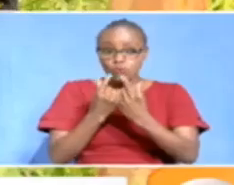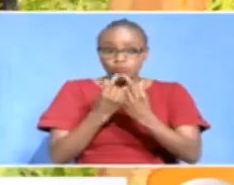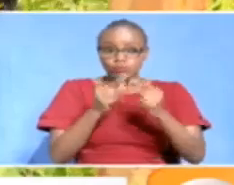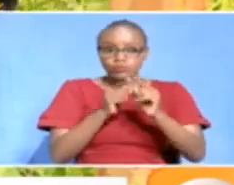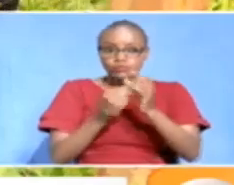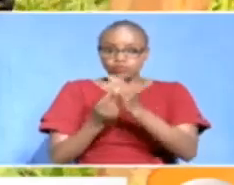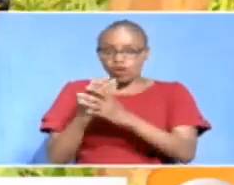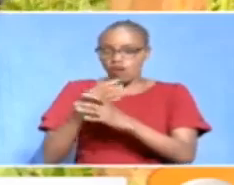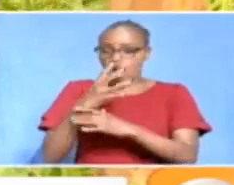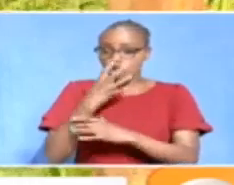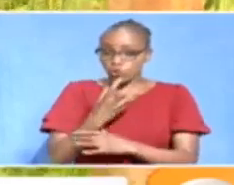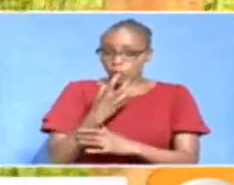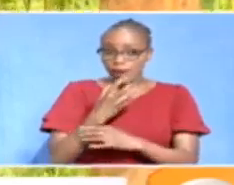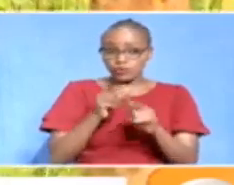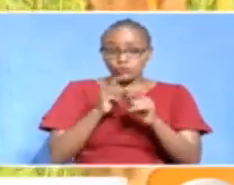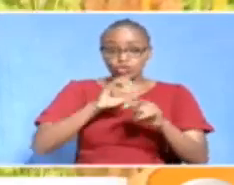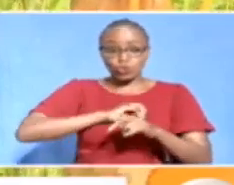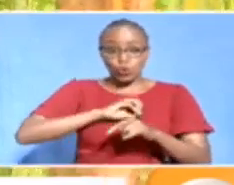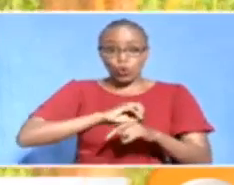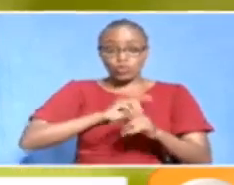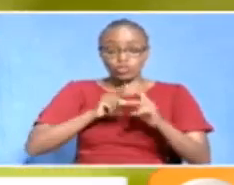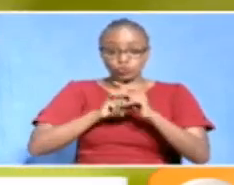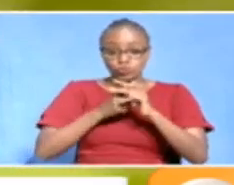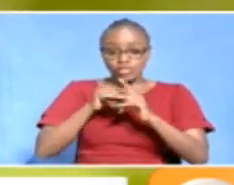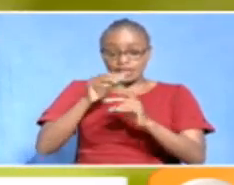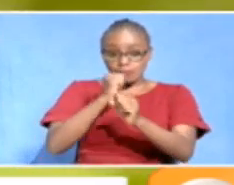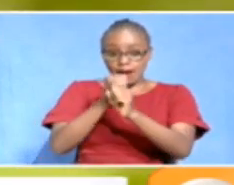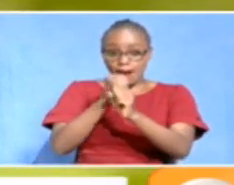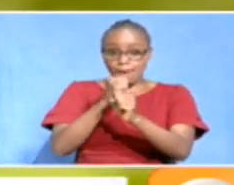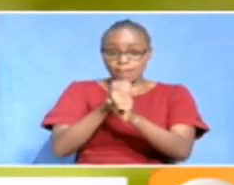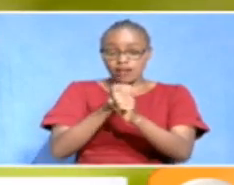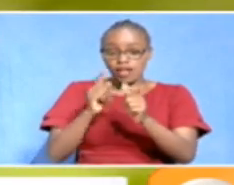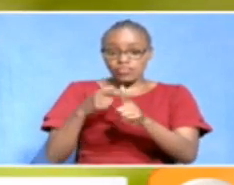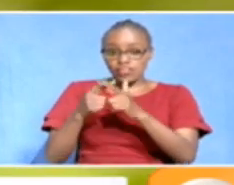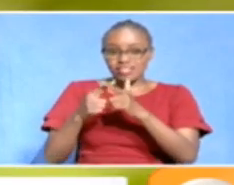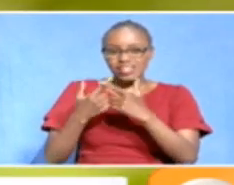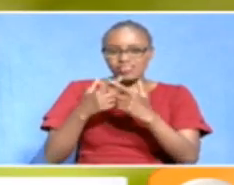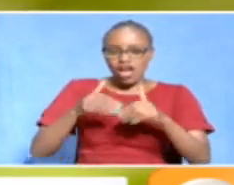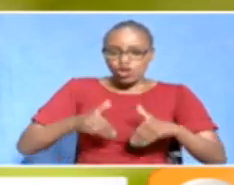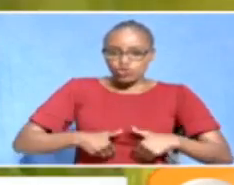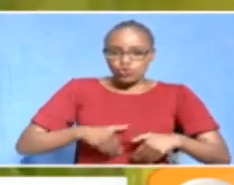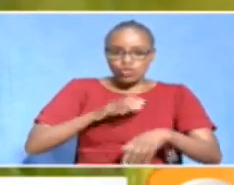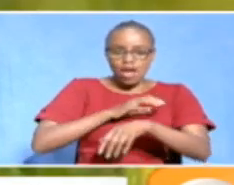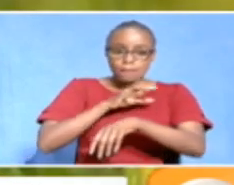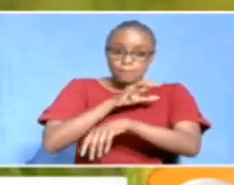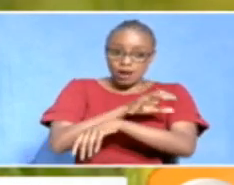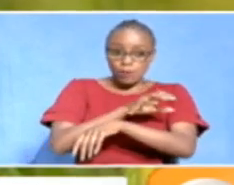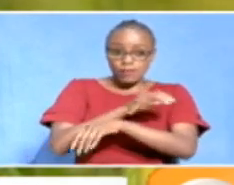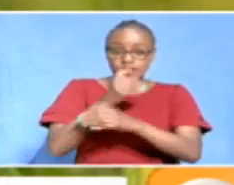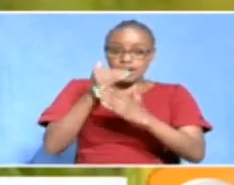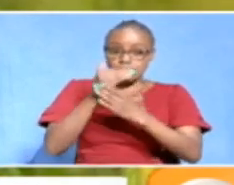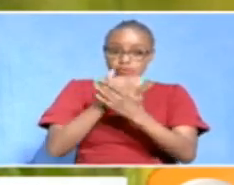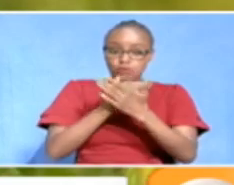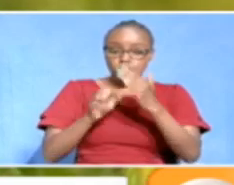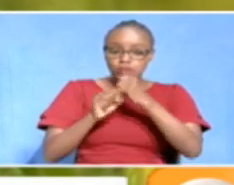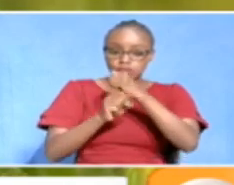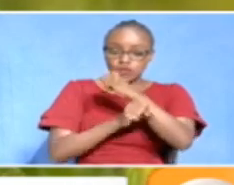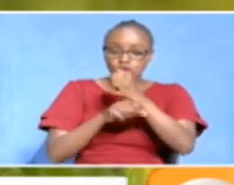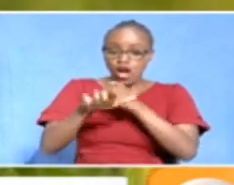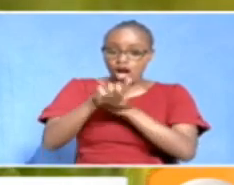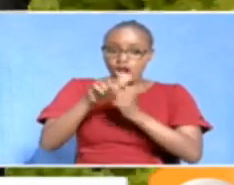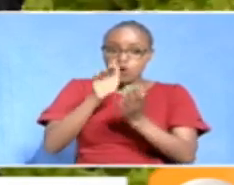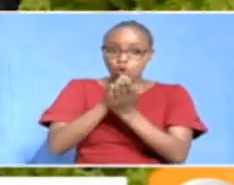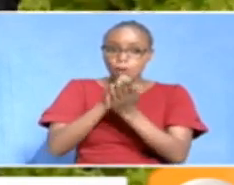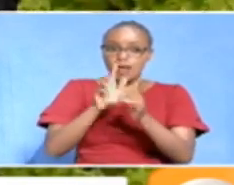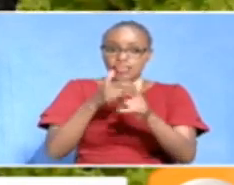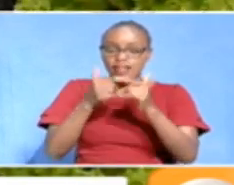a second greenhouse it owns. To begin their venture, they enrolled for a youth empowerment program sponsored by a local bank and